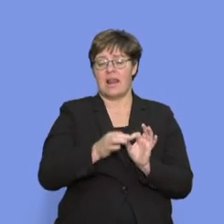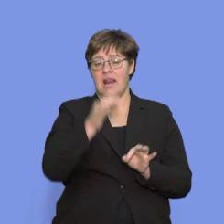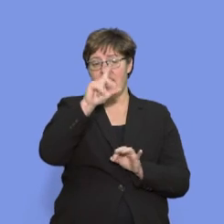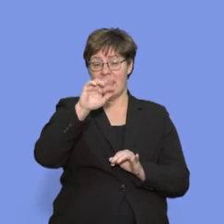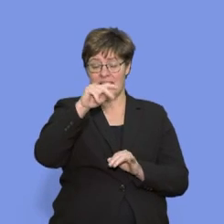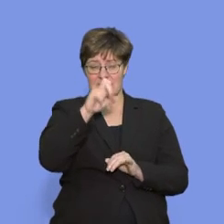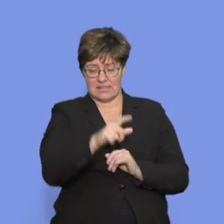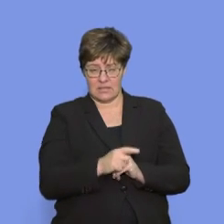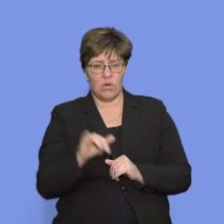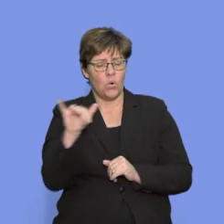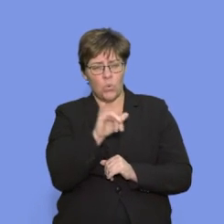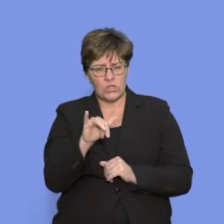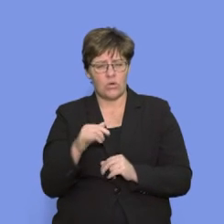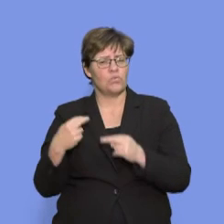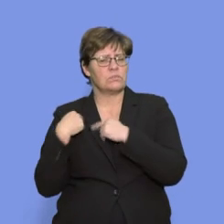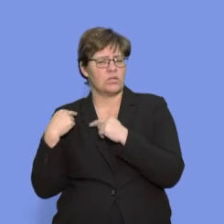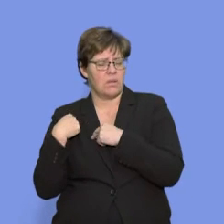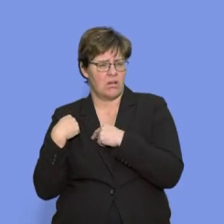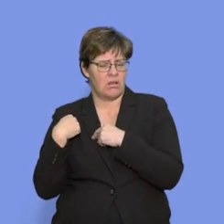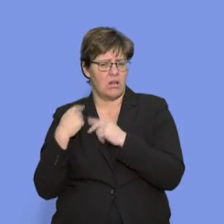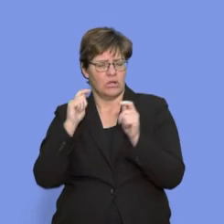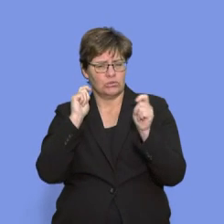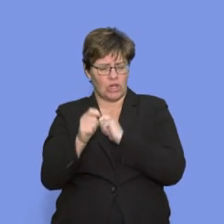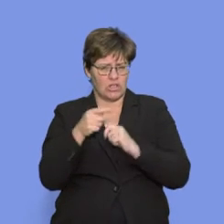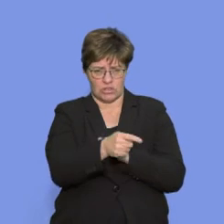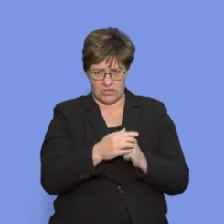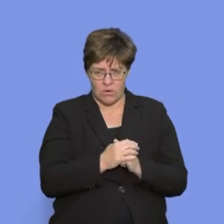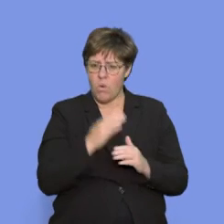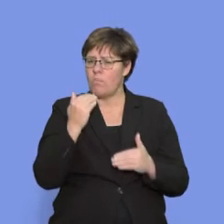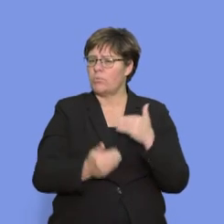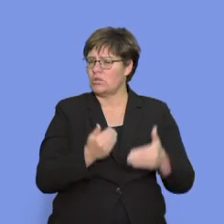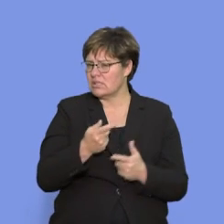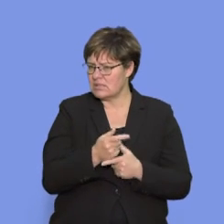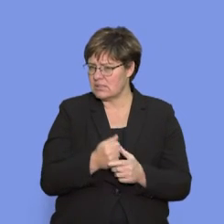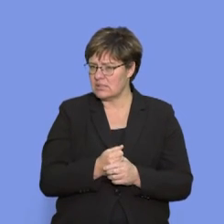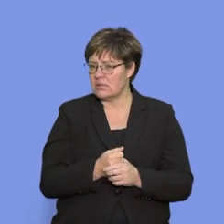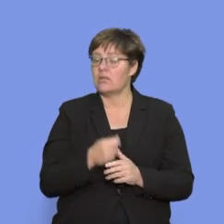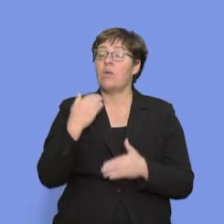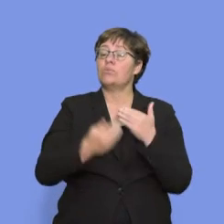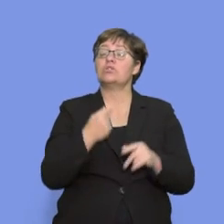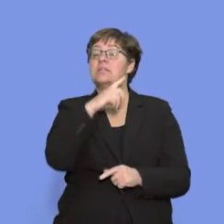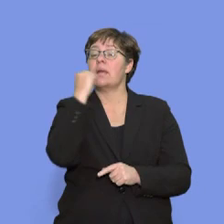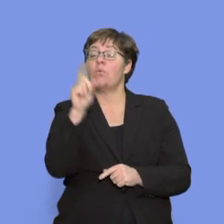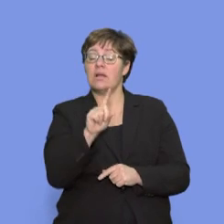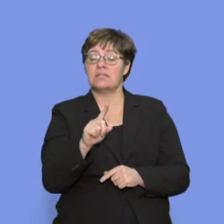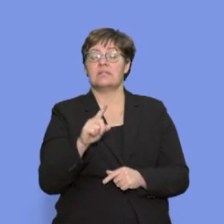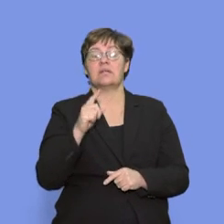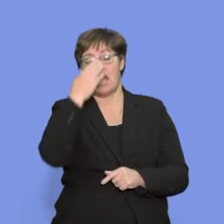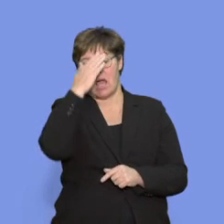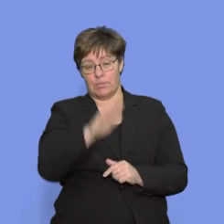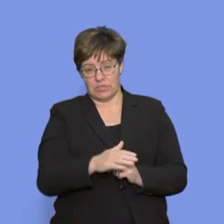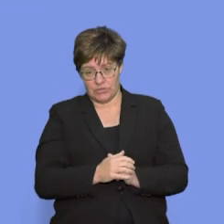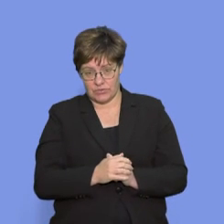be responsible, or what process? The word is process, and the process is accommodation.